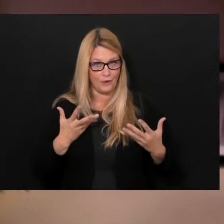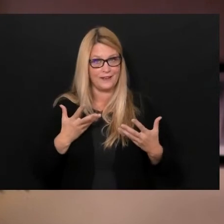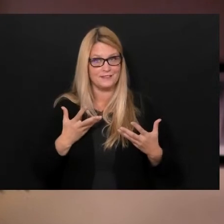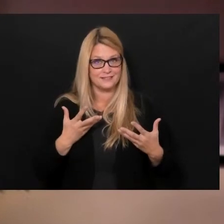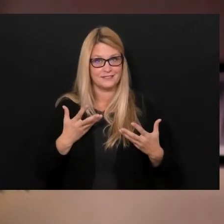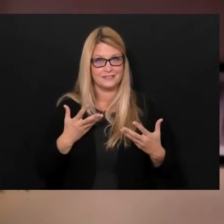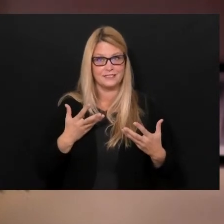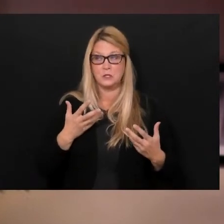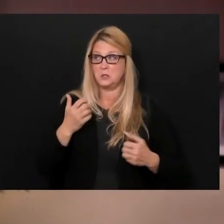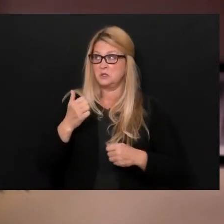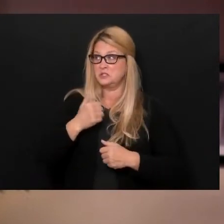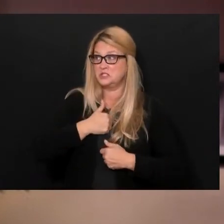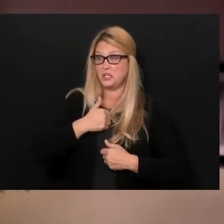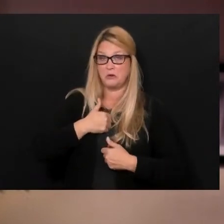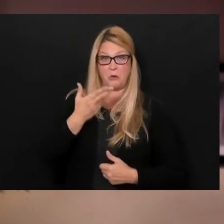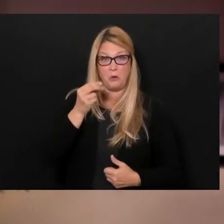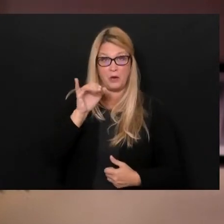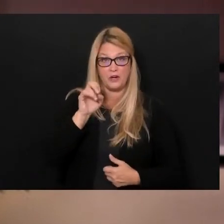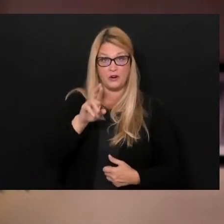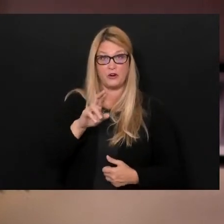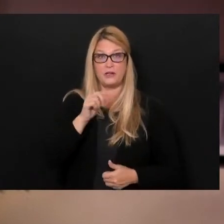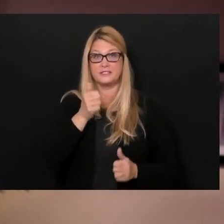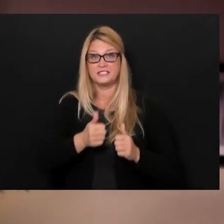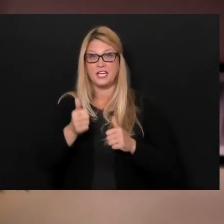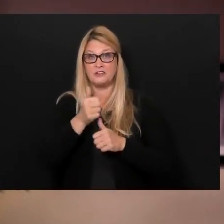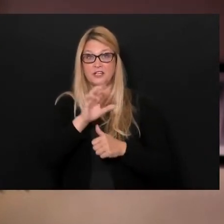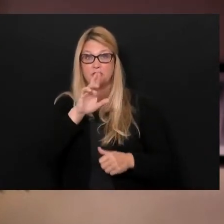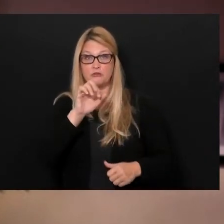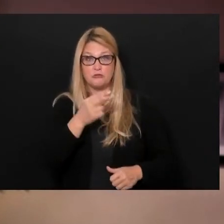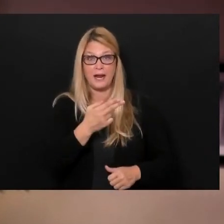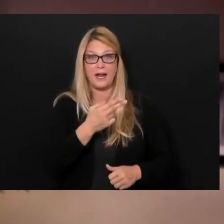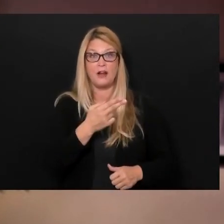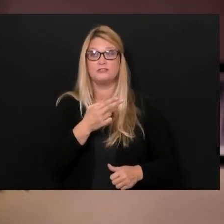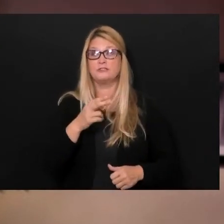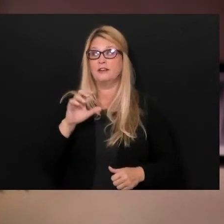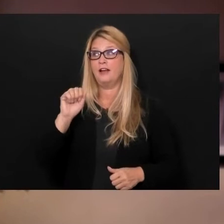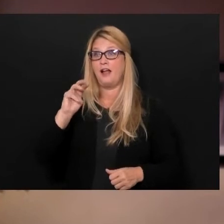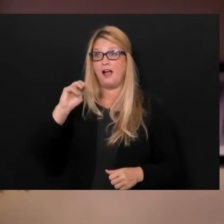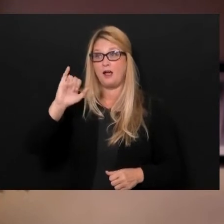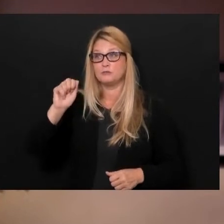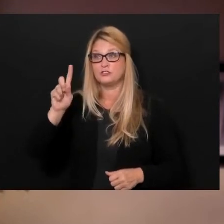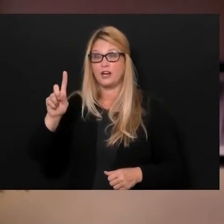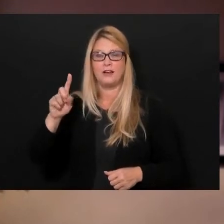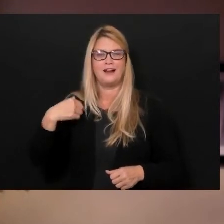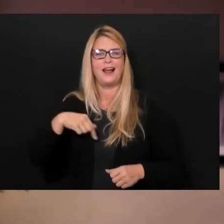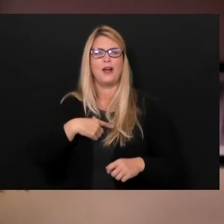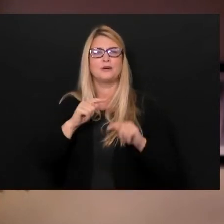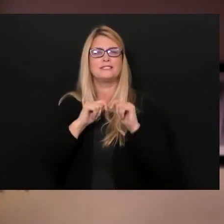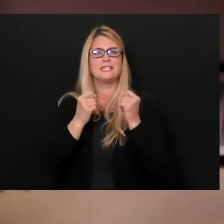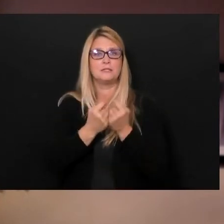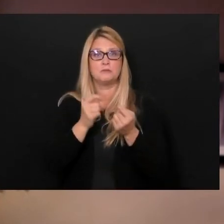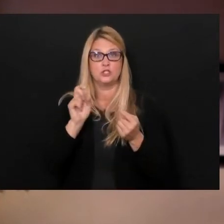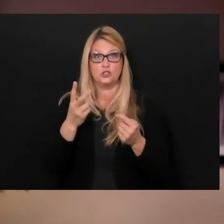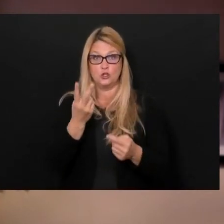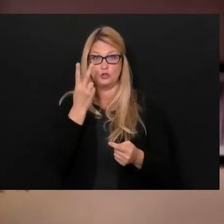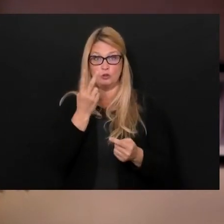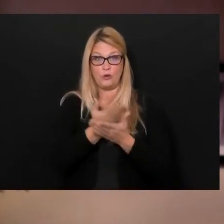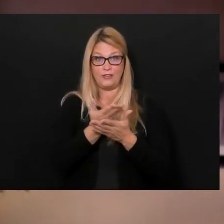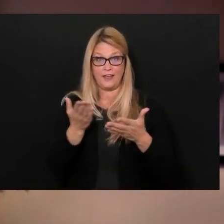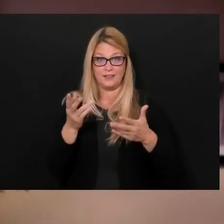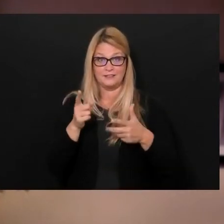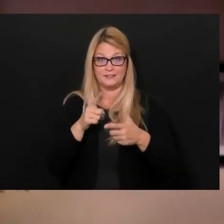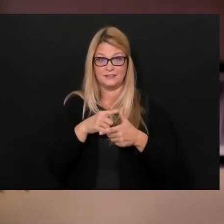General Hoyer and Secretary Crouch and Commissioner Amjad and our team, to do two things, really. Number one